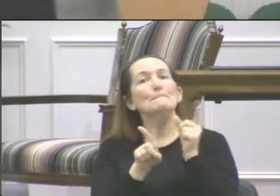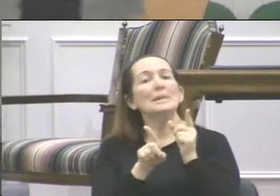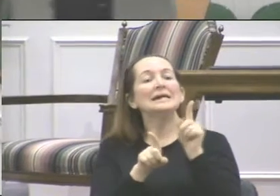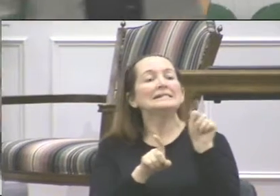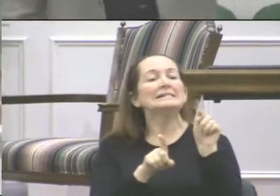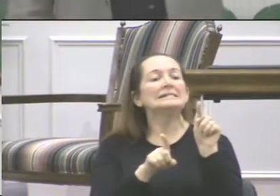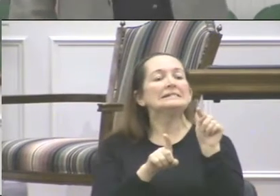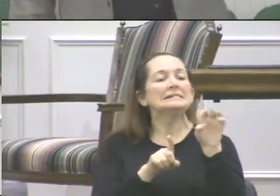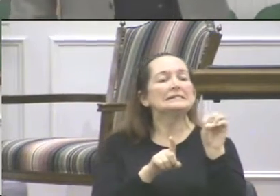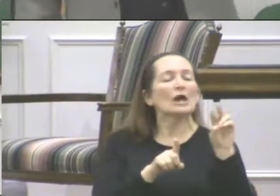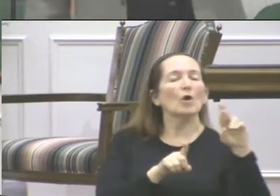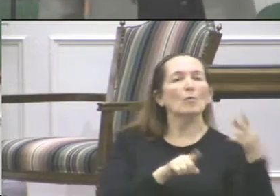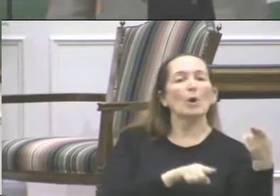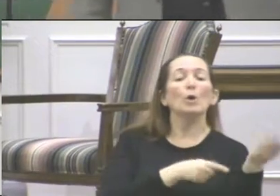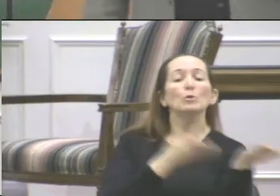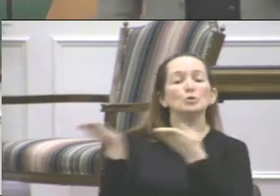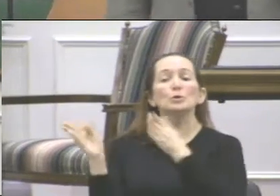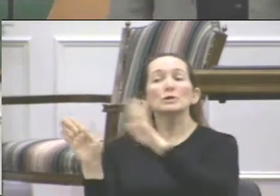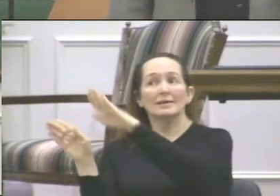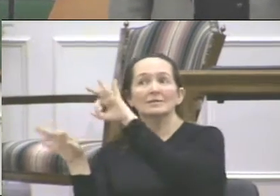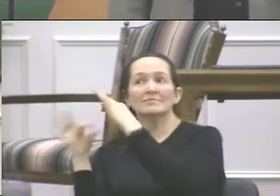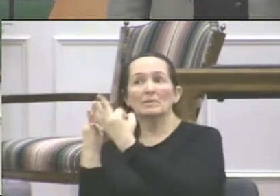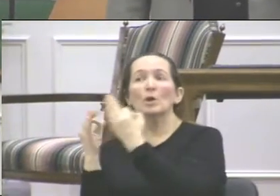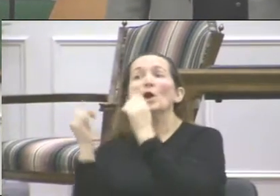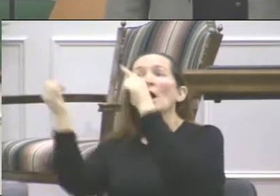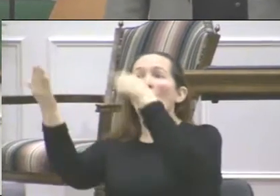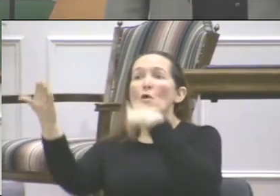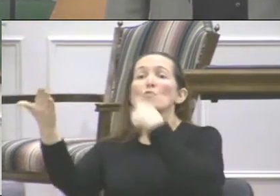But Terah took his family and they got to Haran,